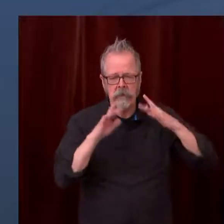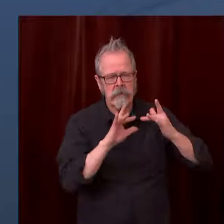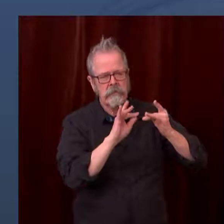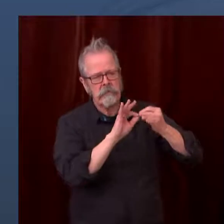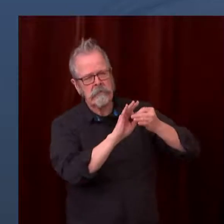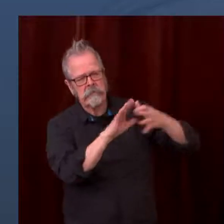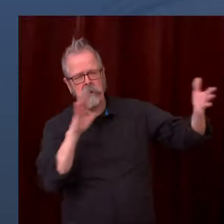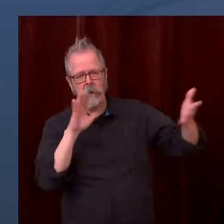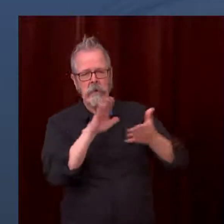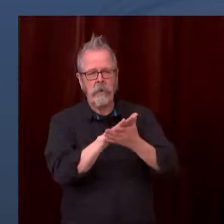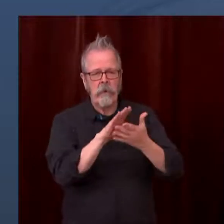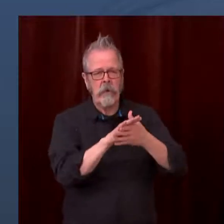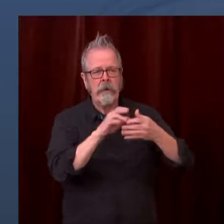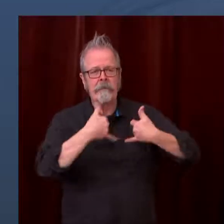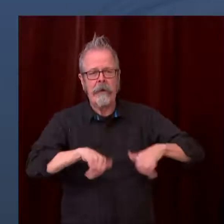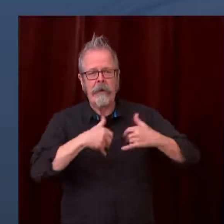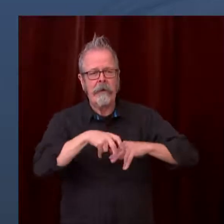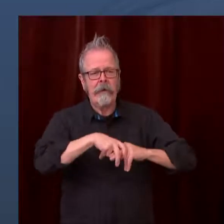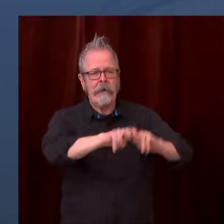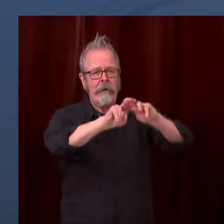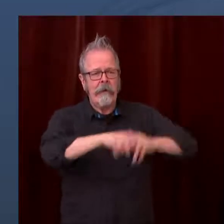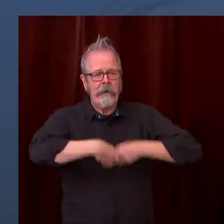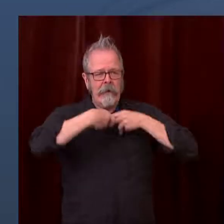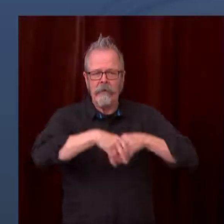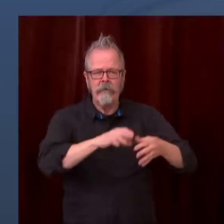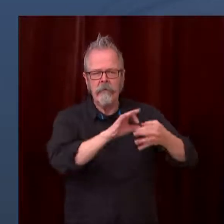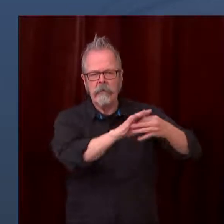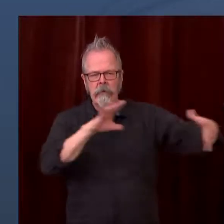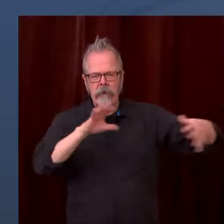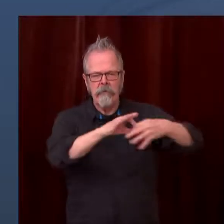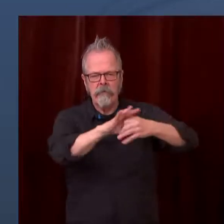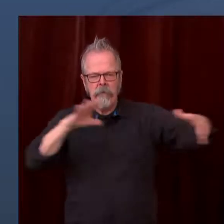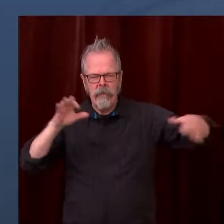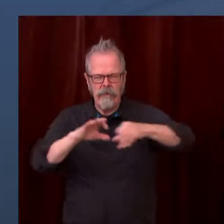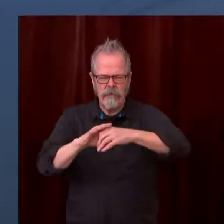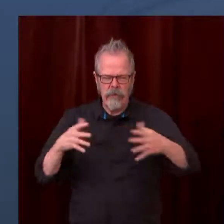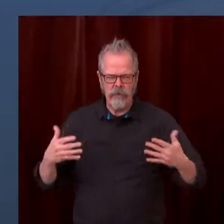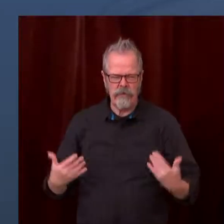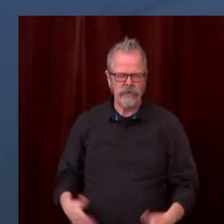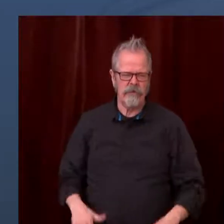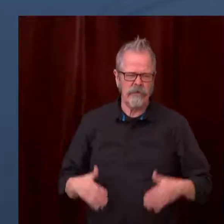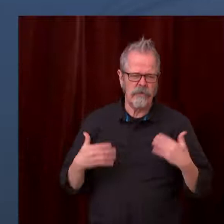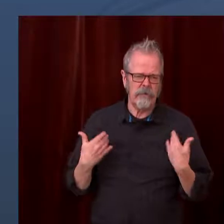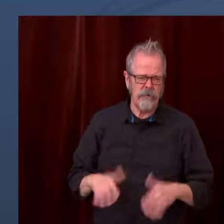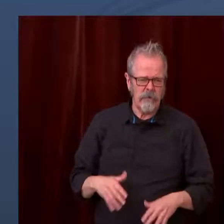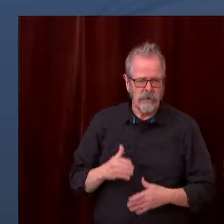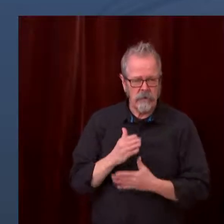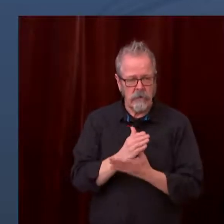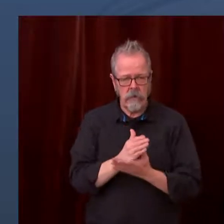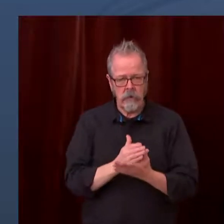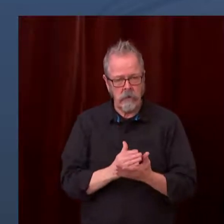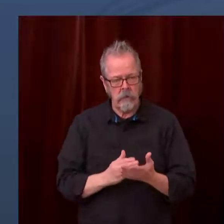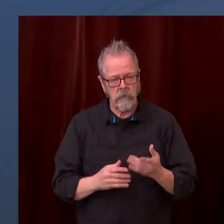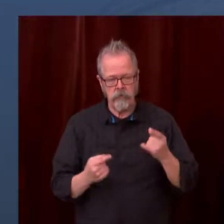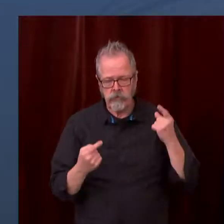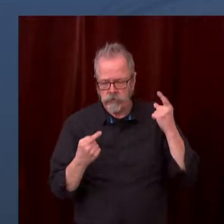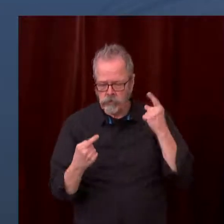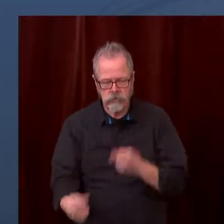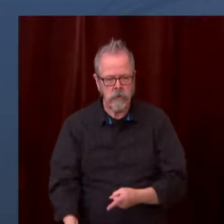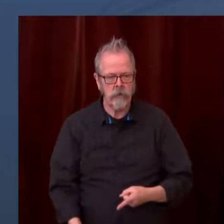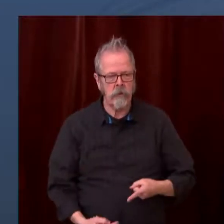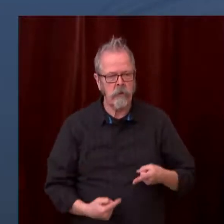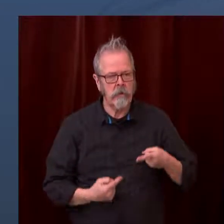difficult situations because they may not have as good a connection as they like. It may be because they have